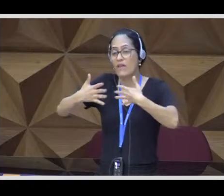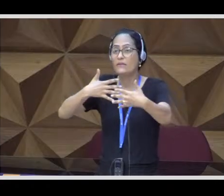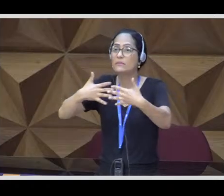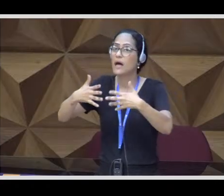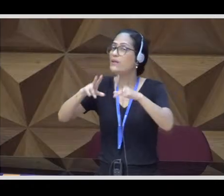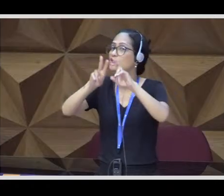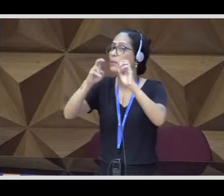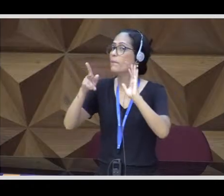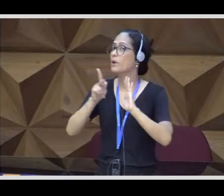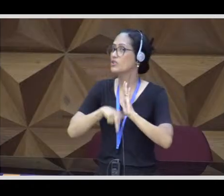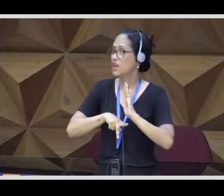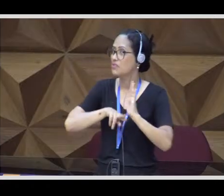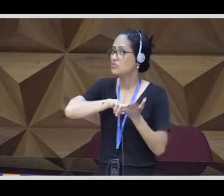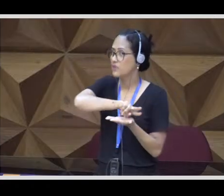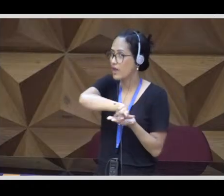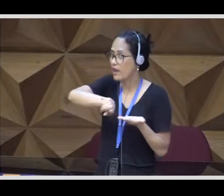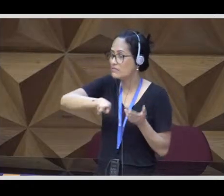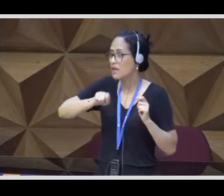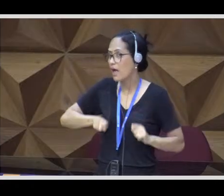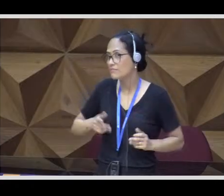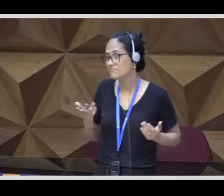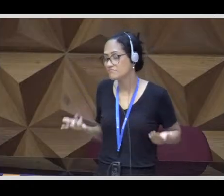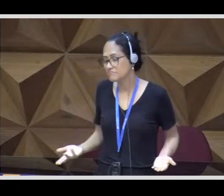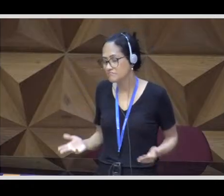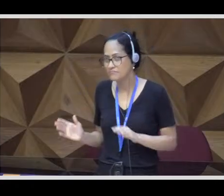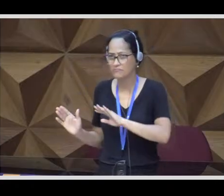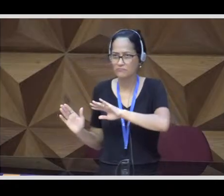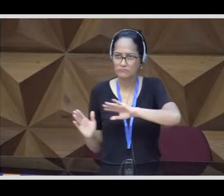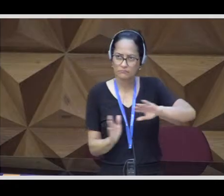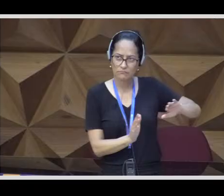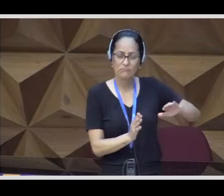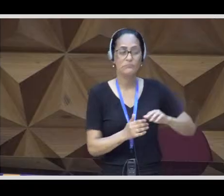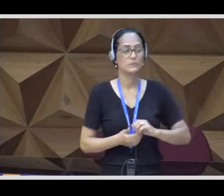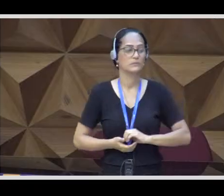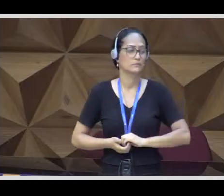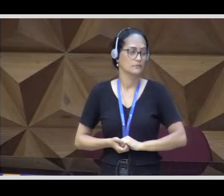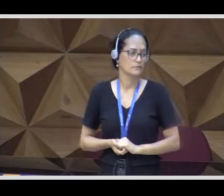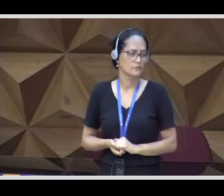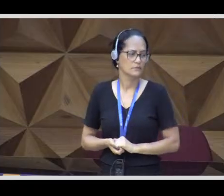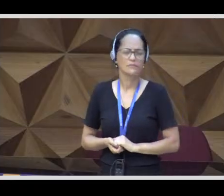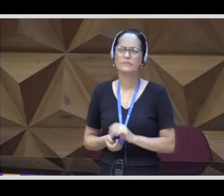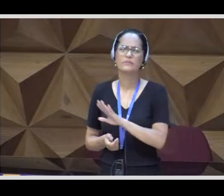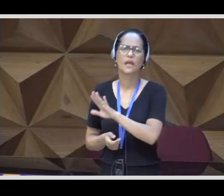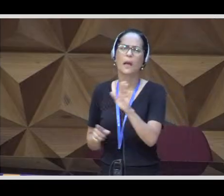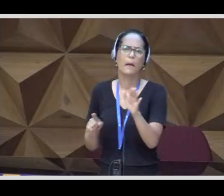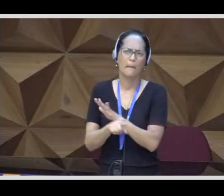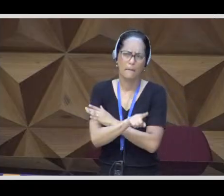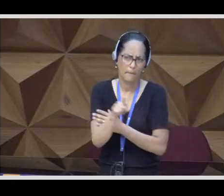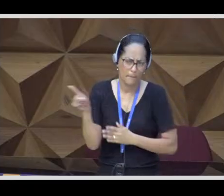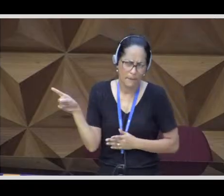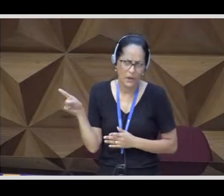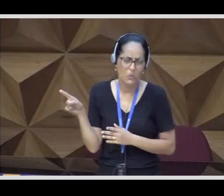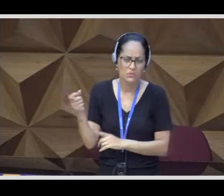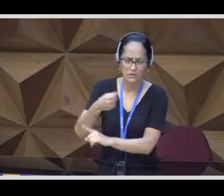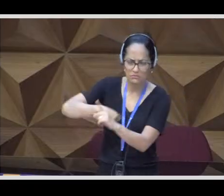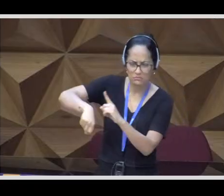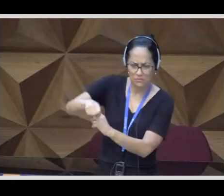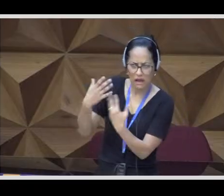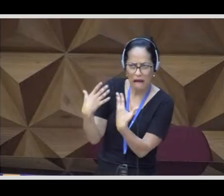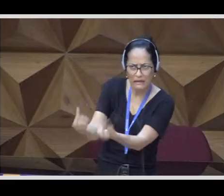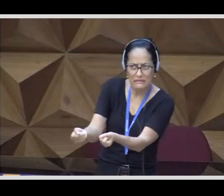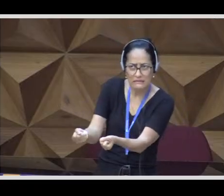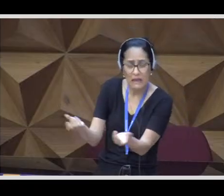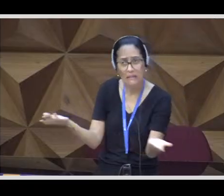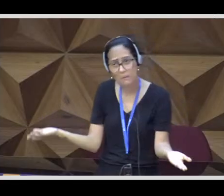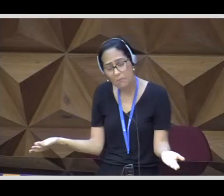Okay, let's think about something a little bit different. Next up, we'll think about social acceptability. I've hinted a little bit about that before, but